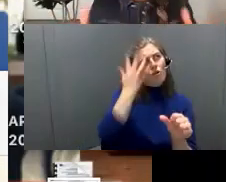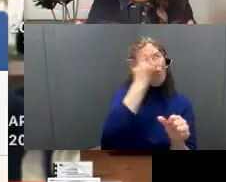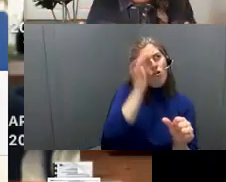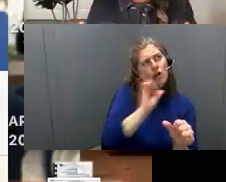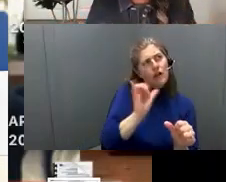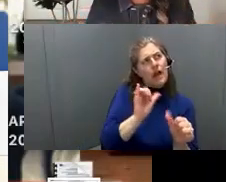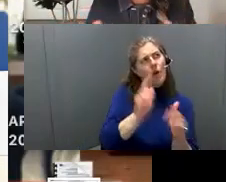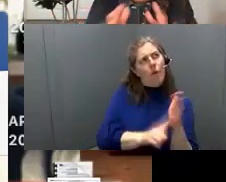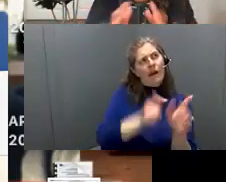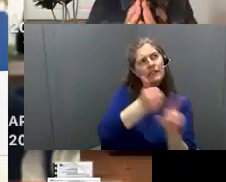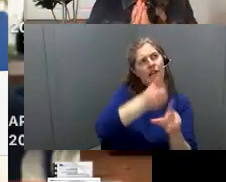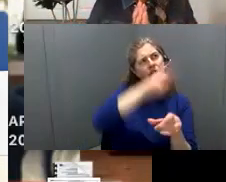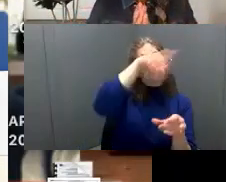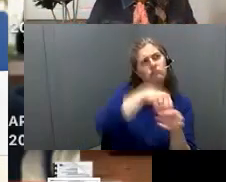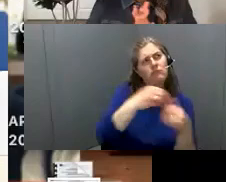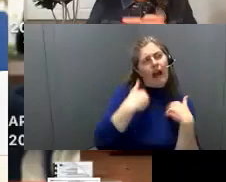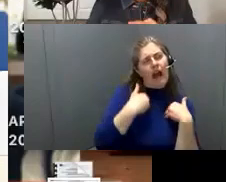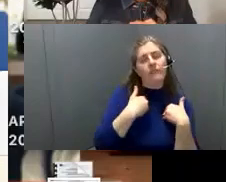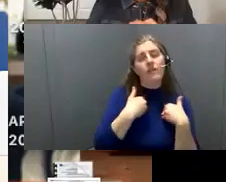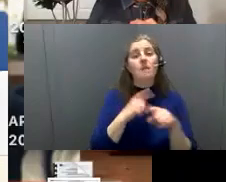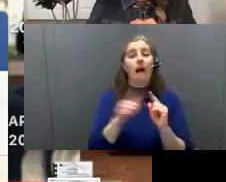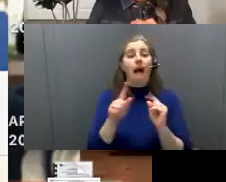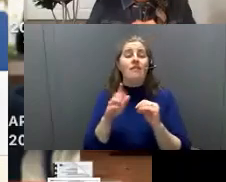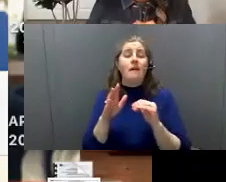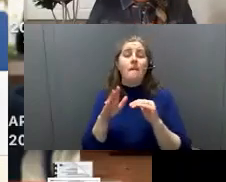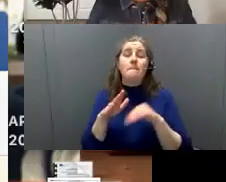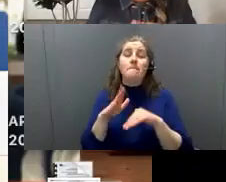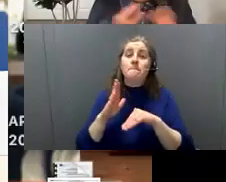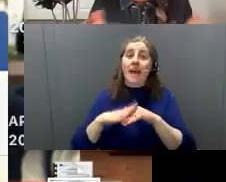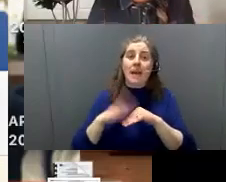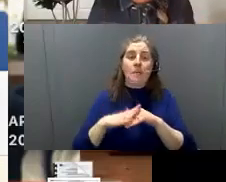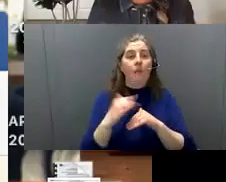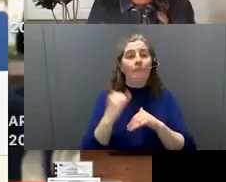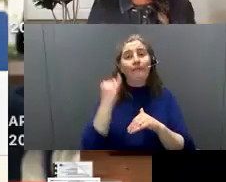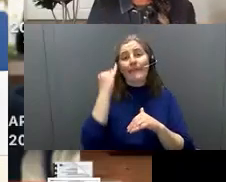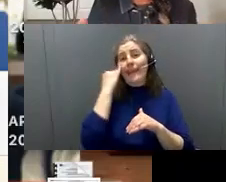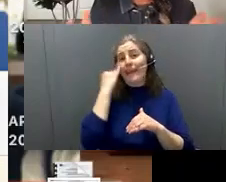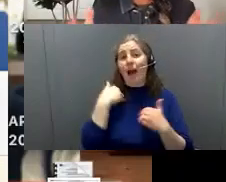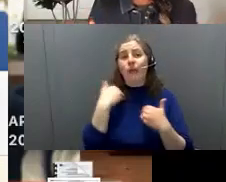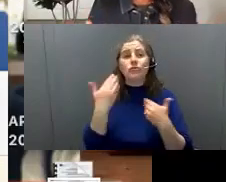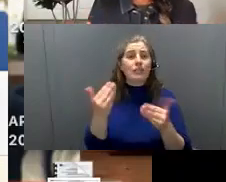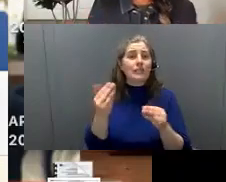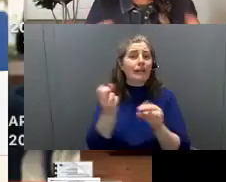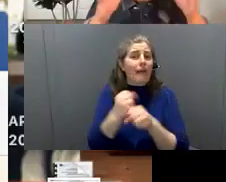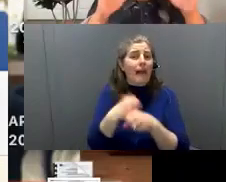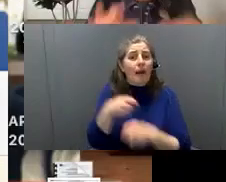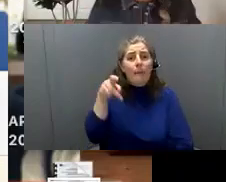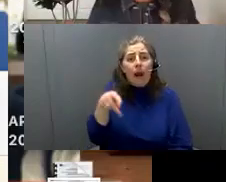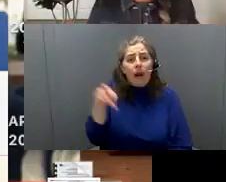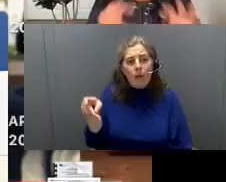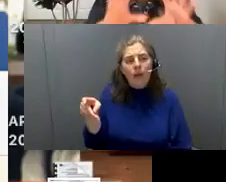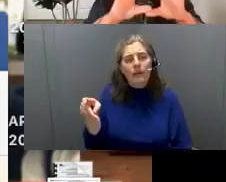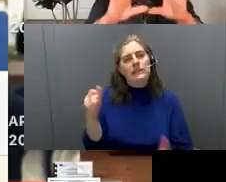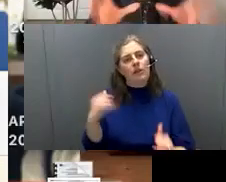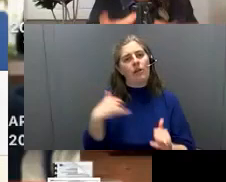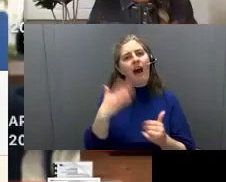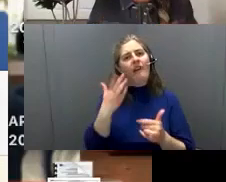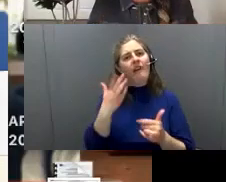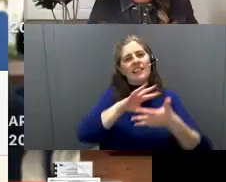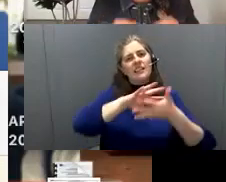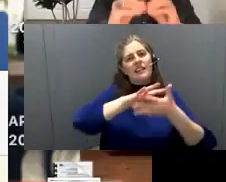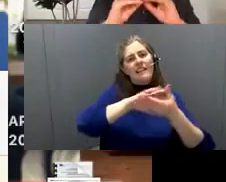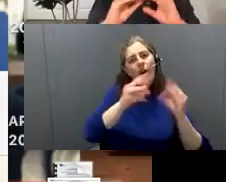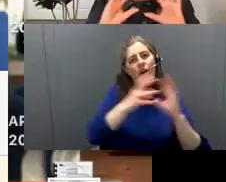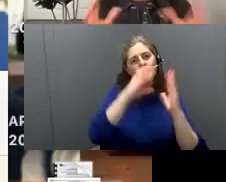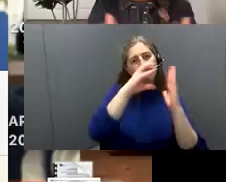want it to contain. But I would say at the very bare minimum, even if you're just going to make a PowerPoint, you want to have these narrative